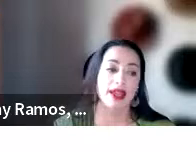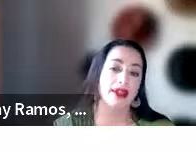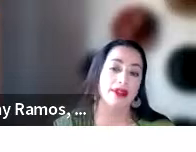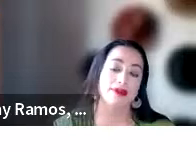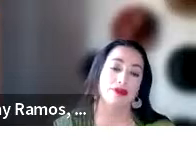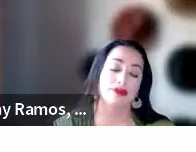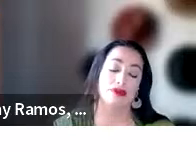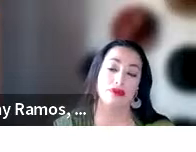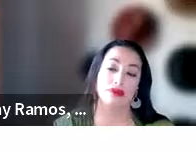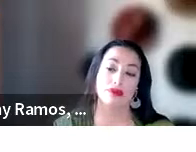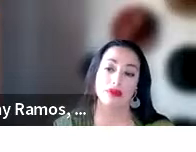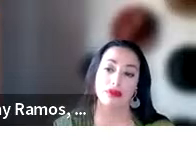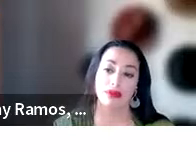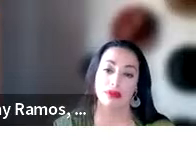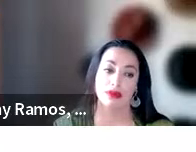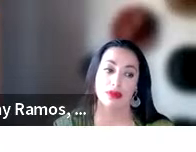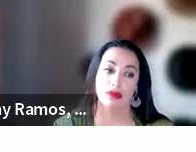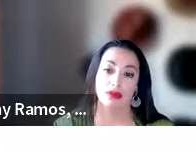next slide.